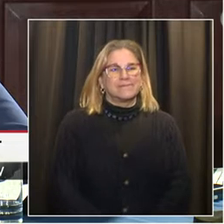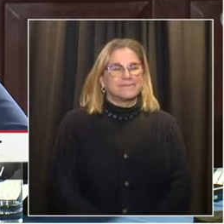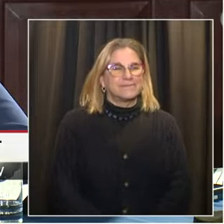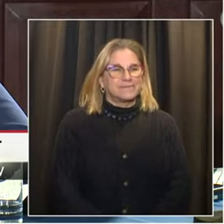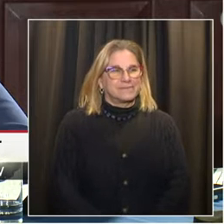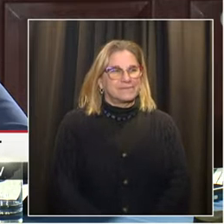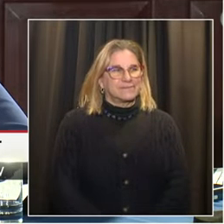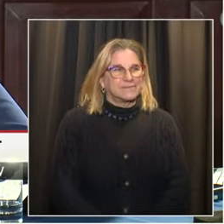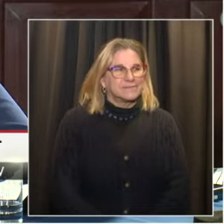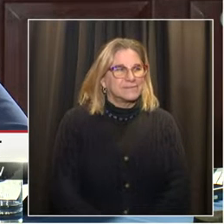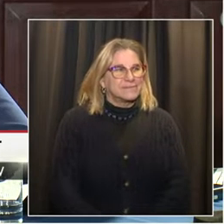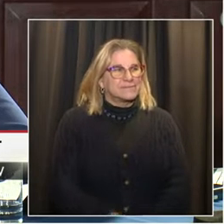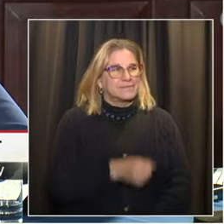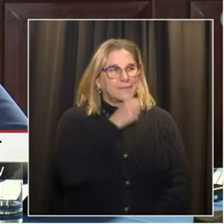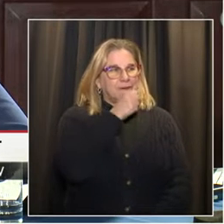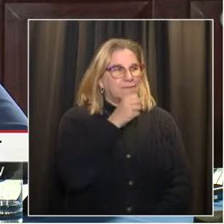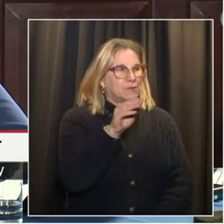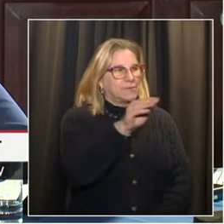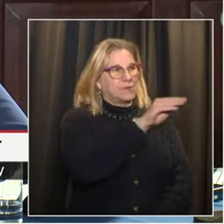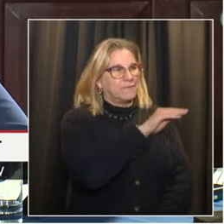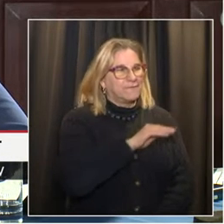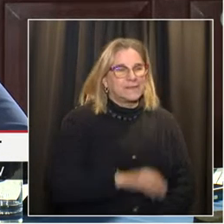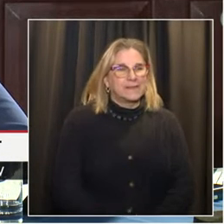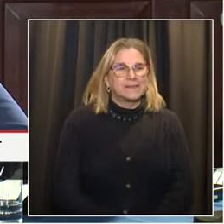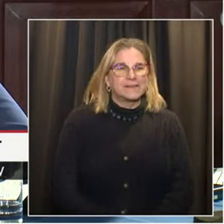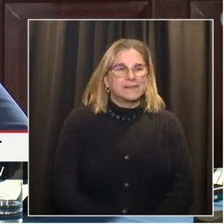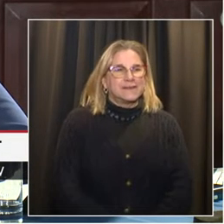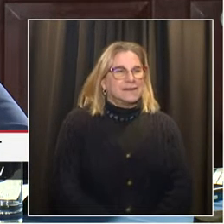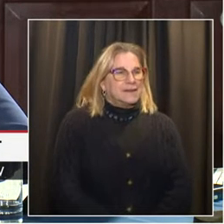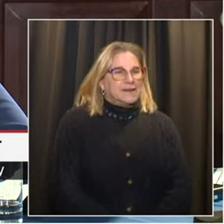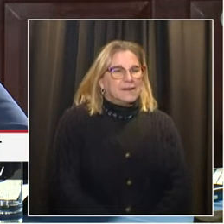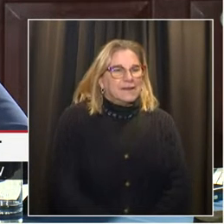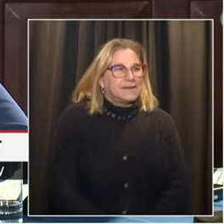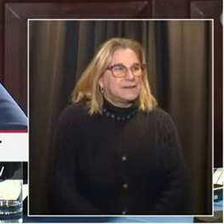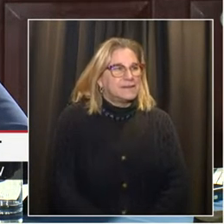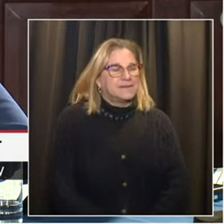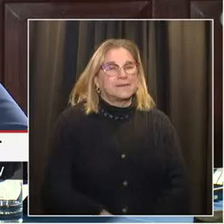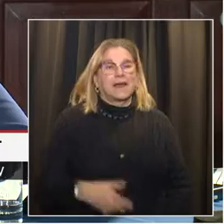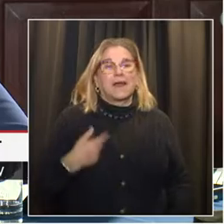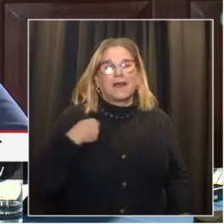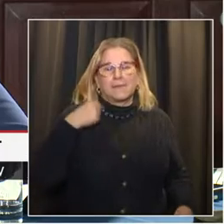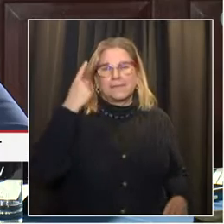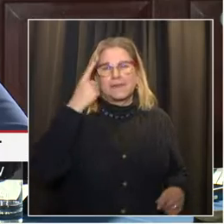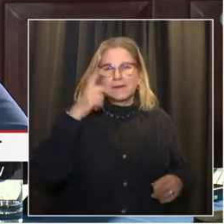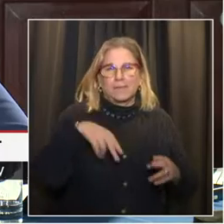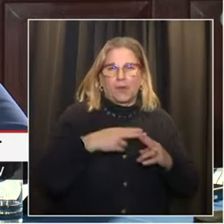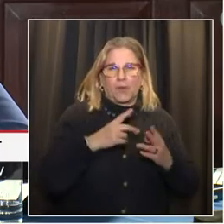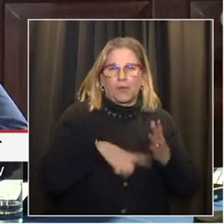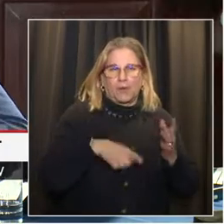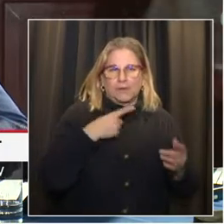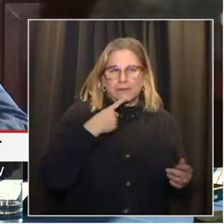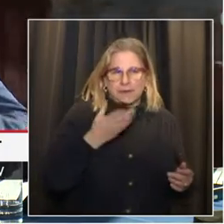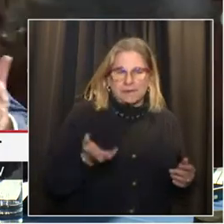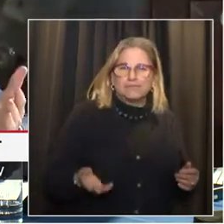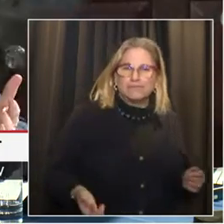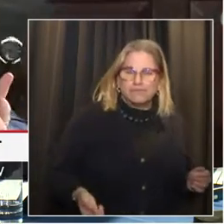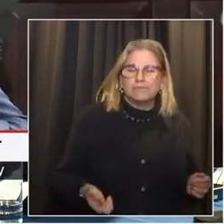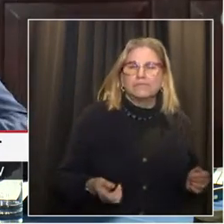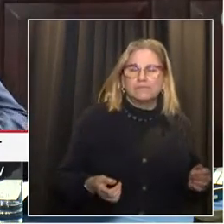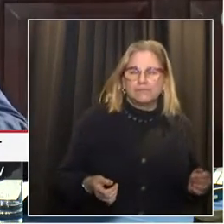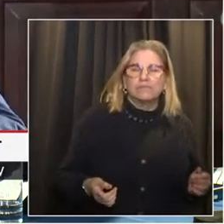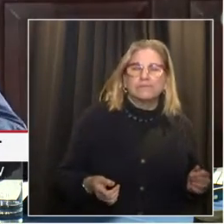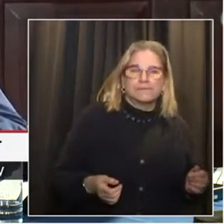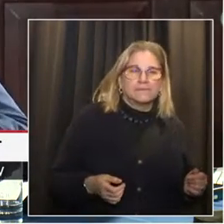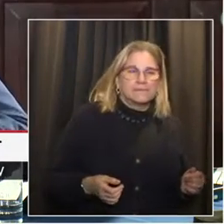without dwelling, I did think about the phraseology. The discrediting occurred prior to, and there was sort of open discrediting.